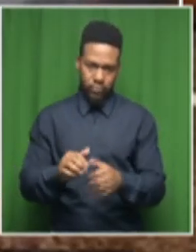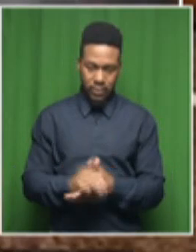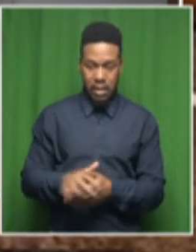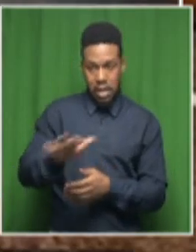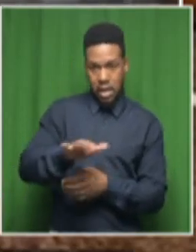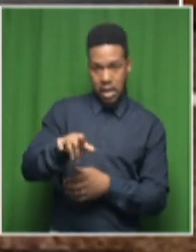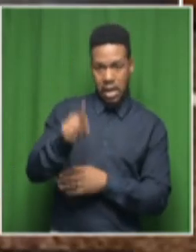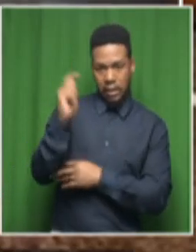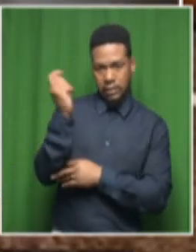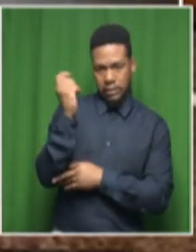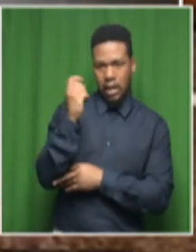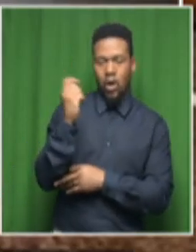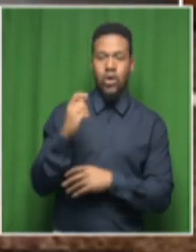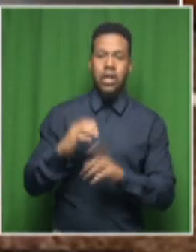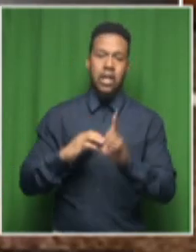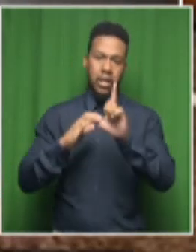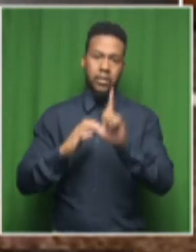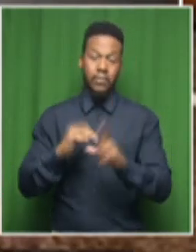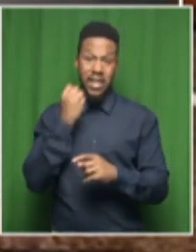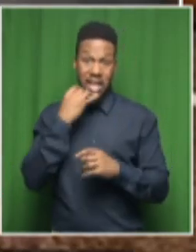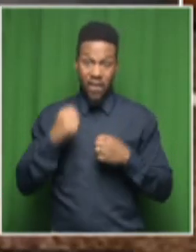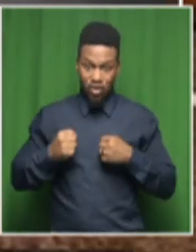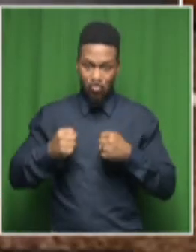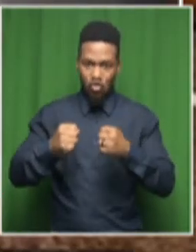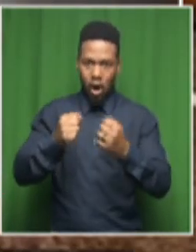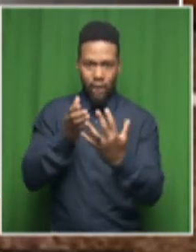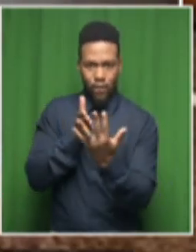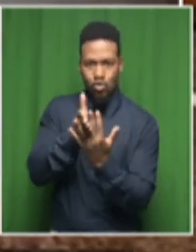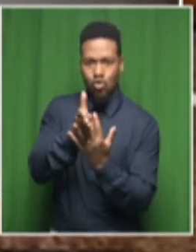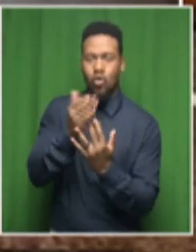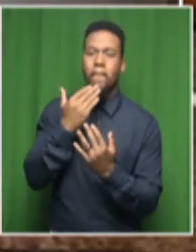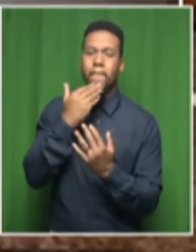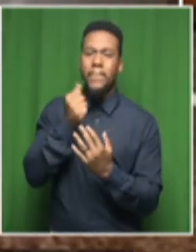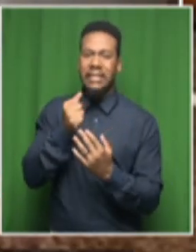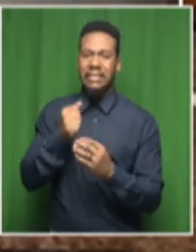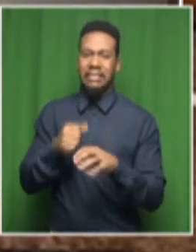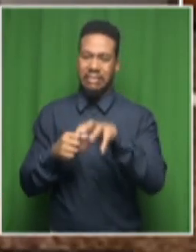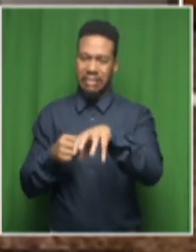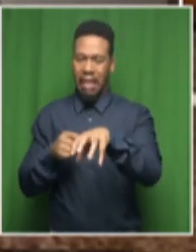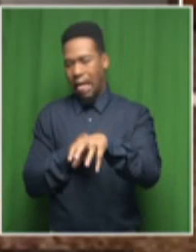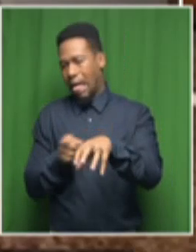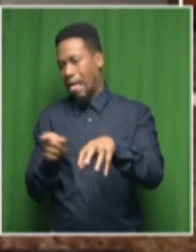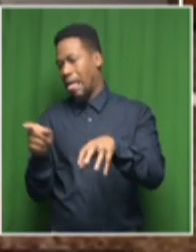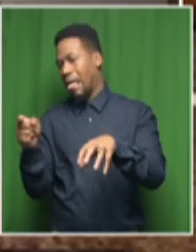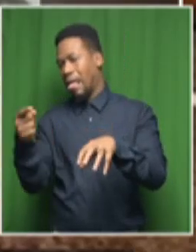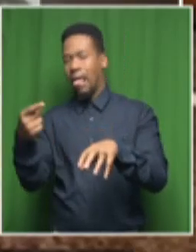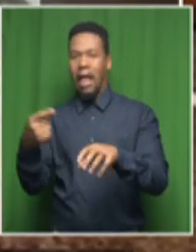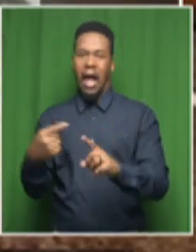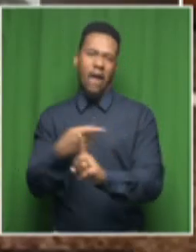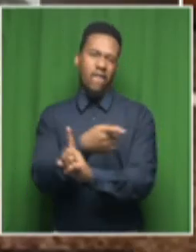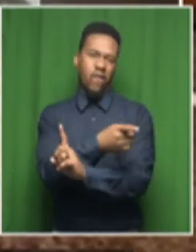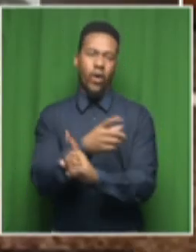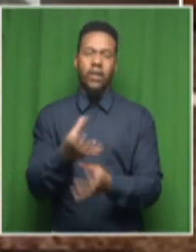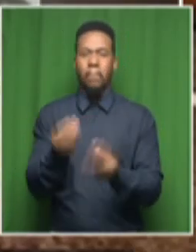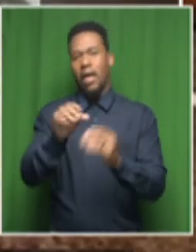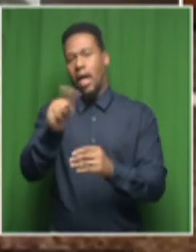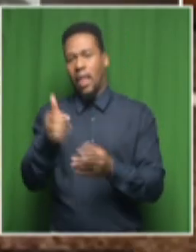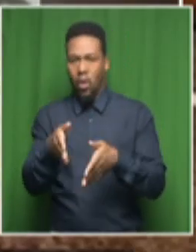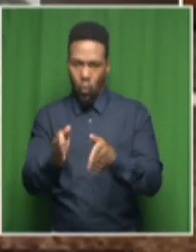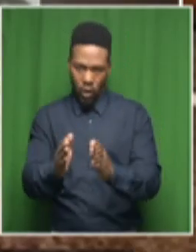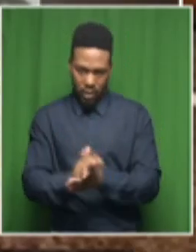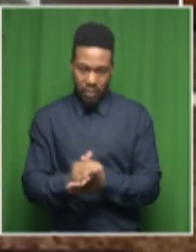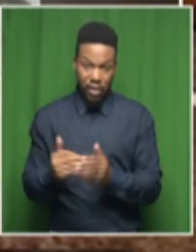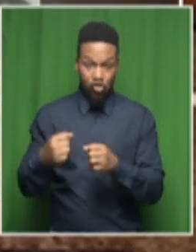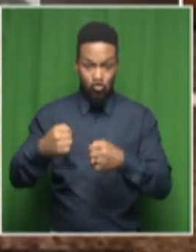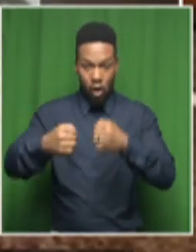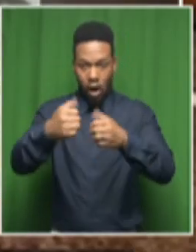So if you're driving through Ladysmith, just expect possible diversions around the flooding. And of course, if you come across any flooded roads, please drive that very carefully and make